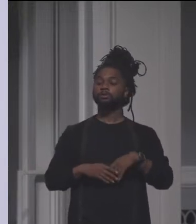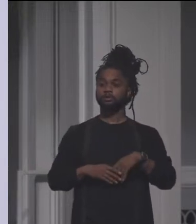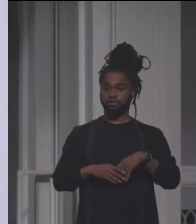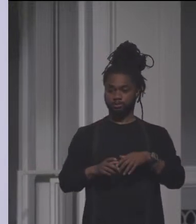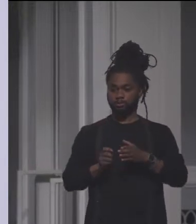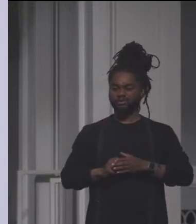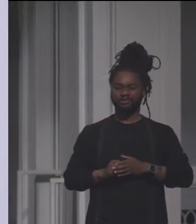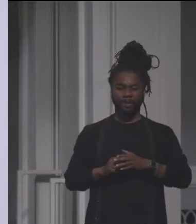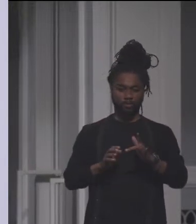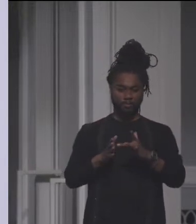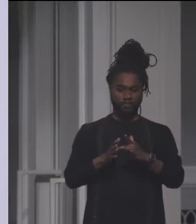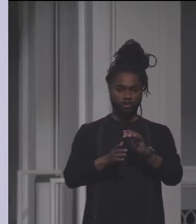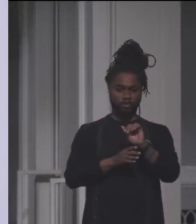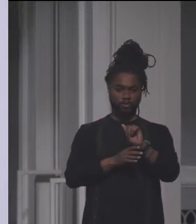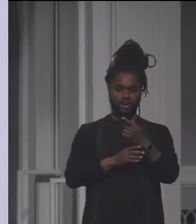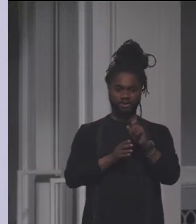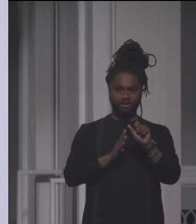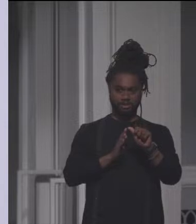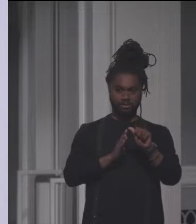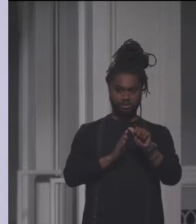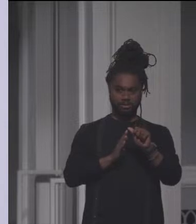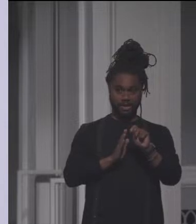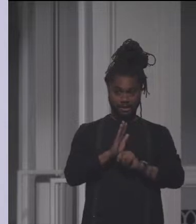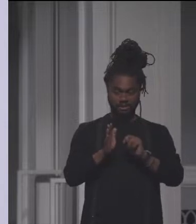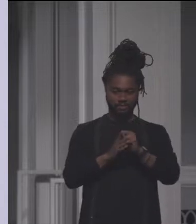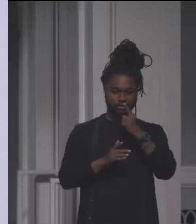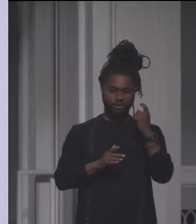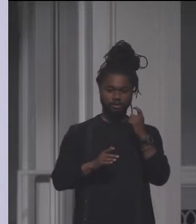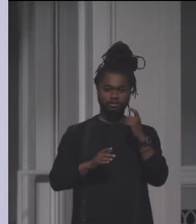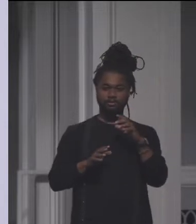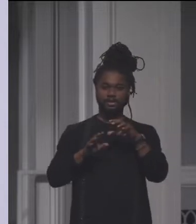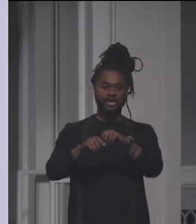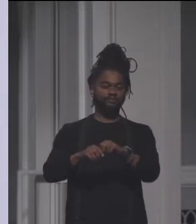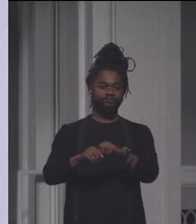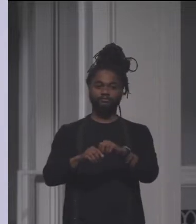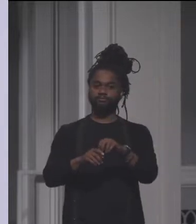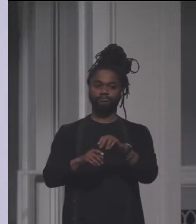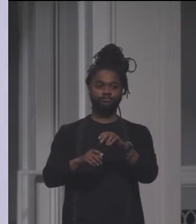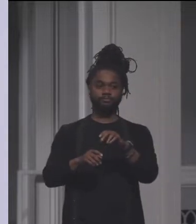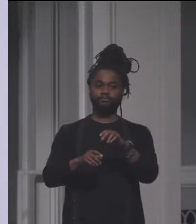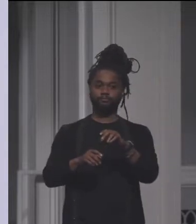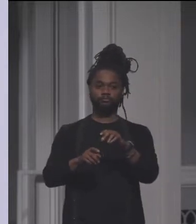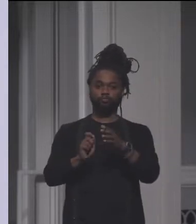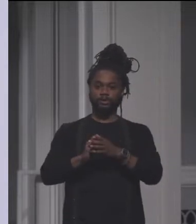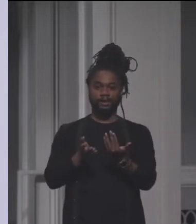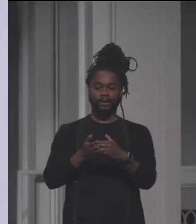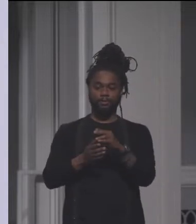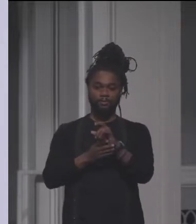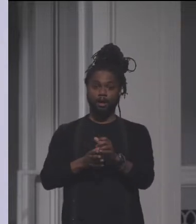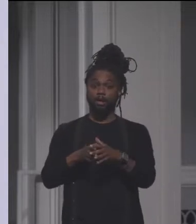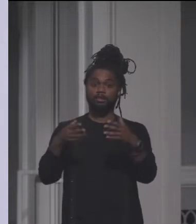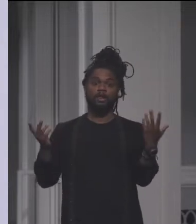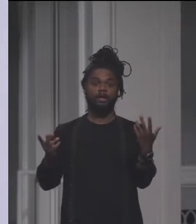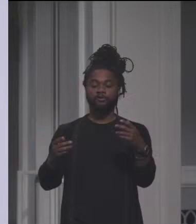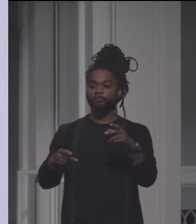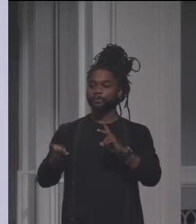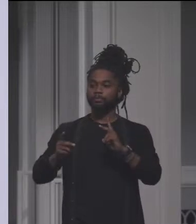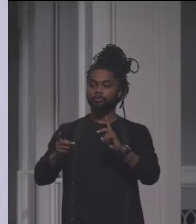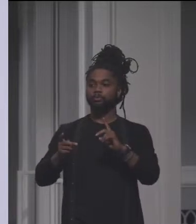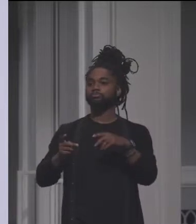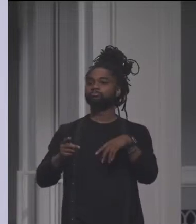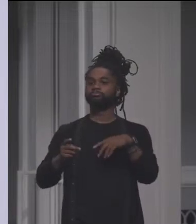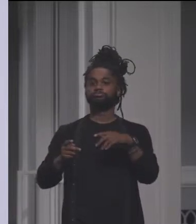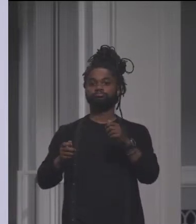because the Middle Ages has been taken over by many ideologies, but recently by white supremacists to